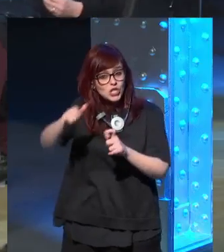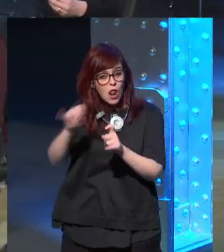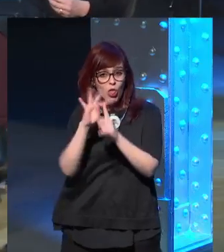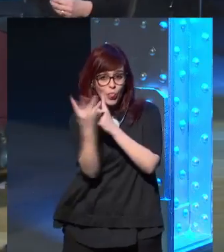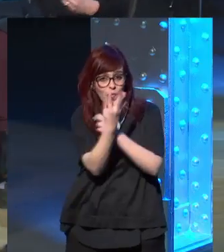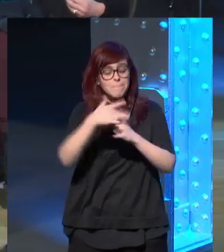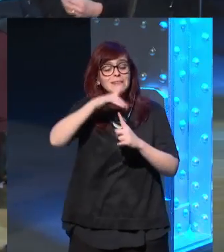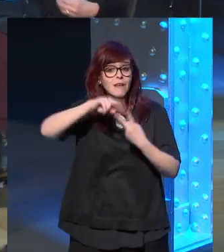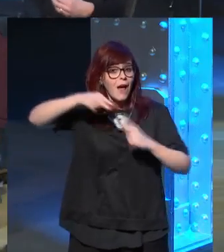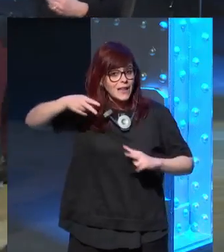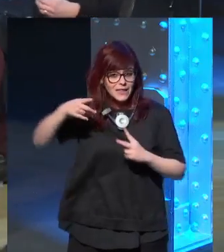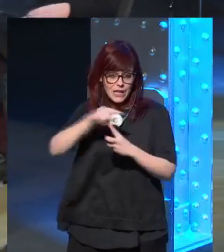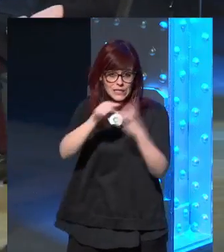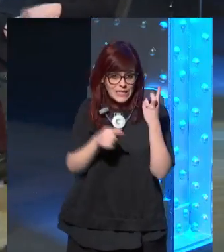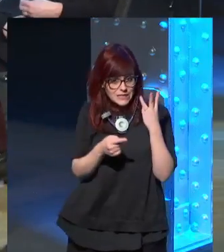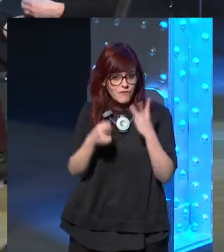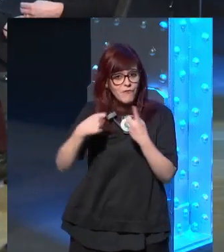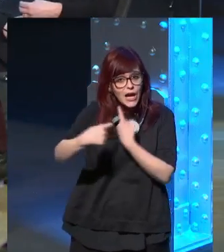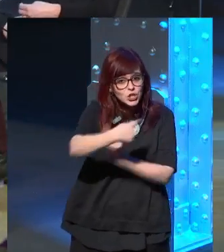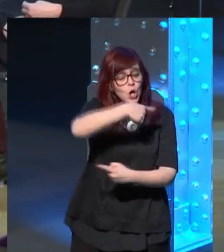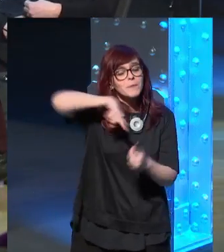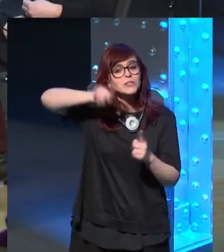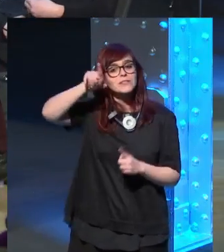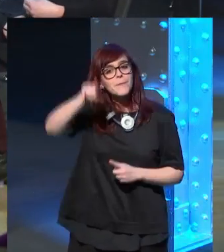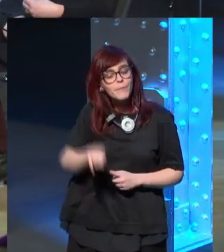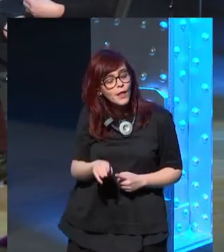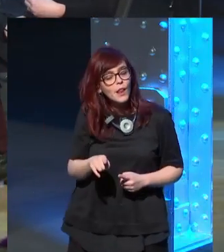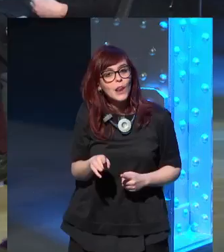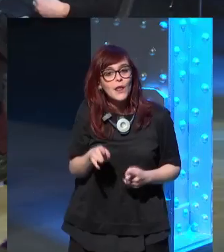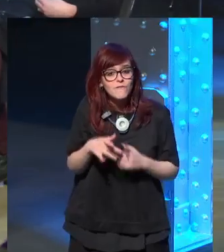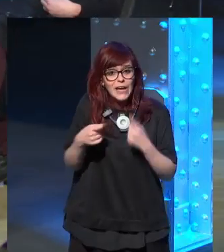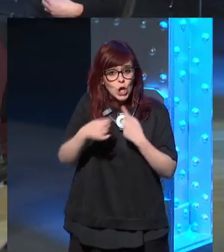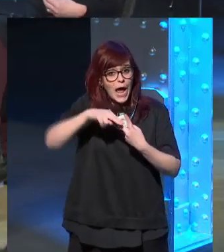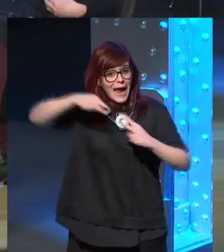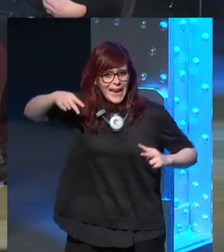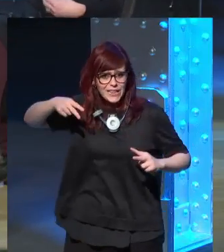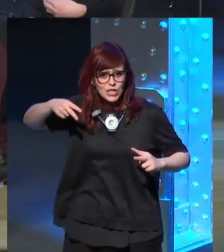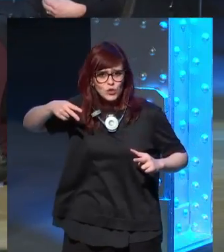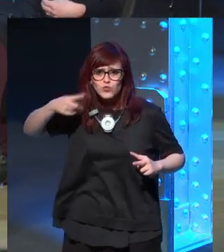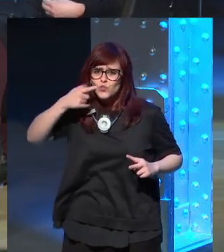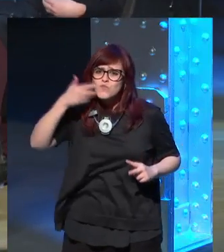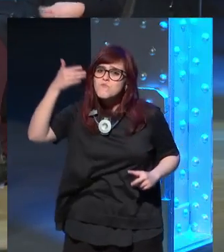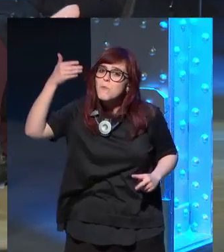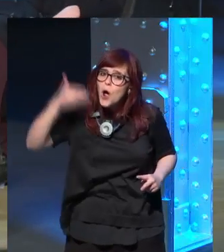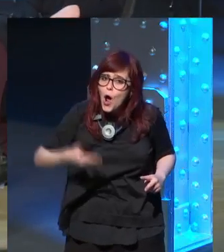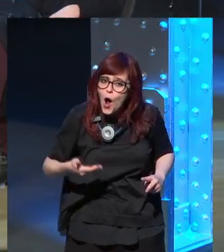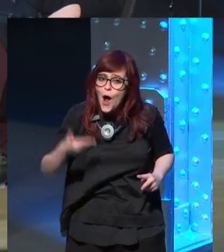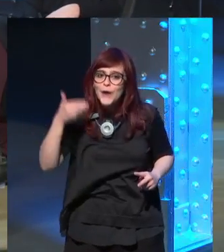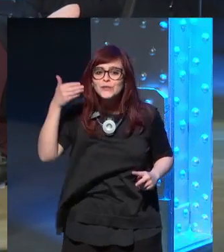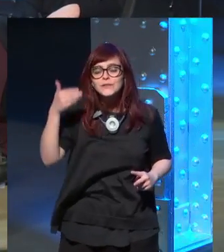think the strongest genetic effects seems to be on that sort of stable happiness component,